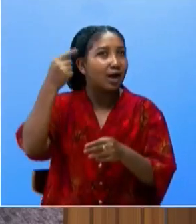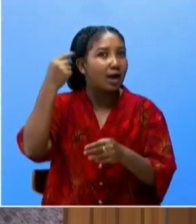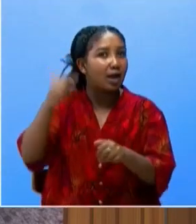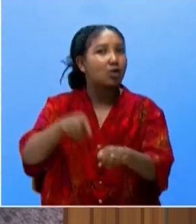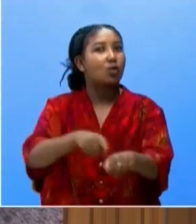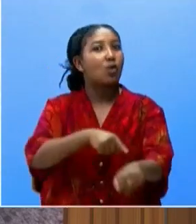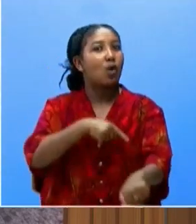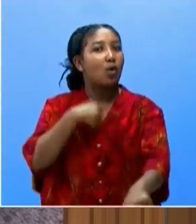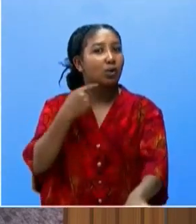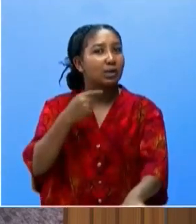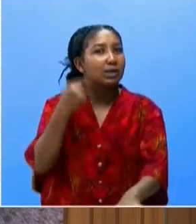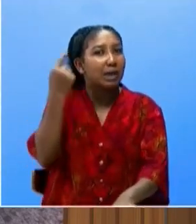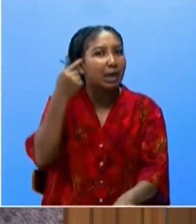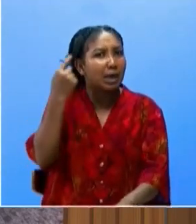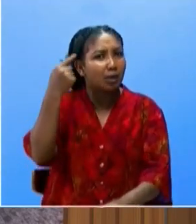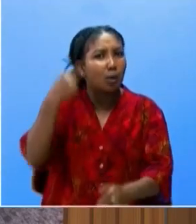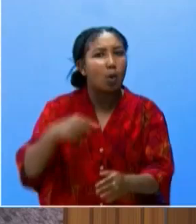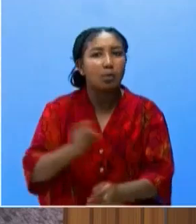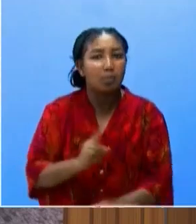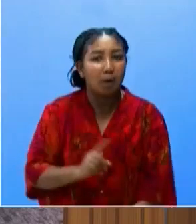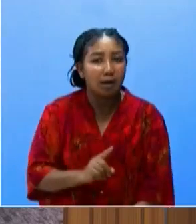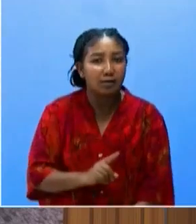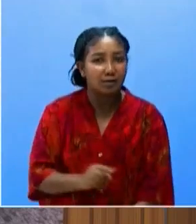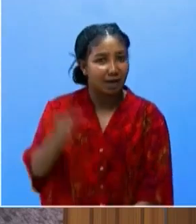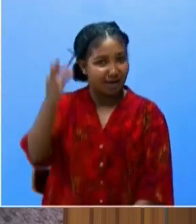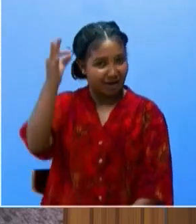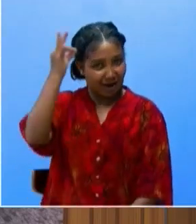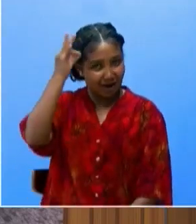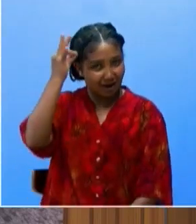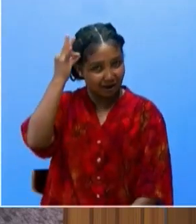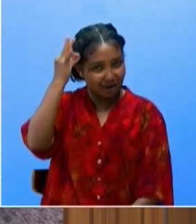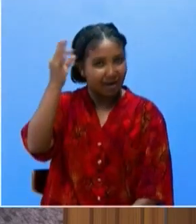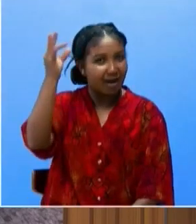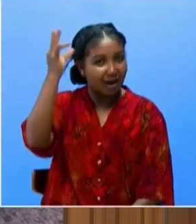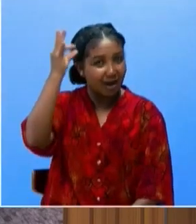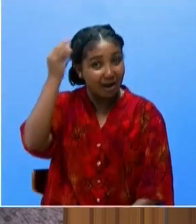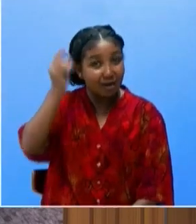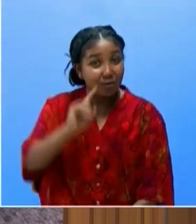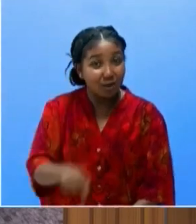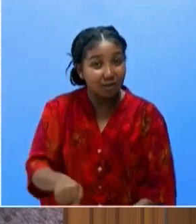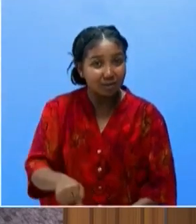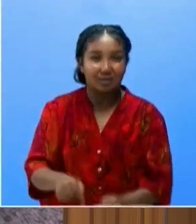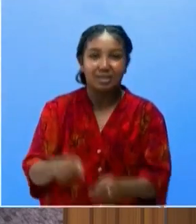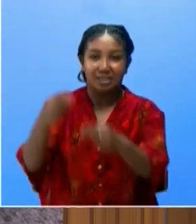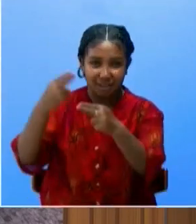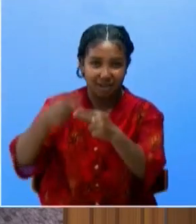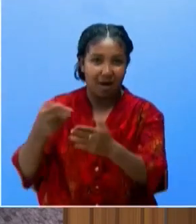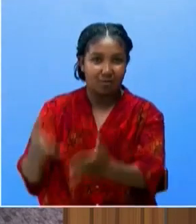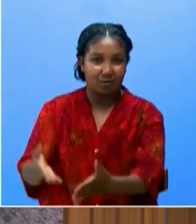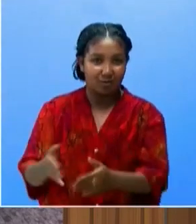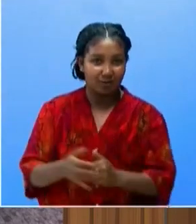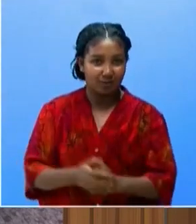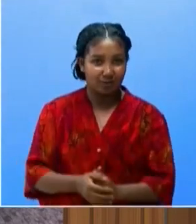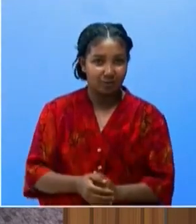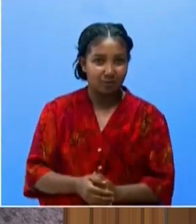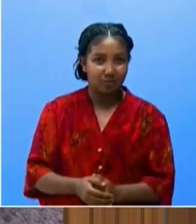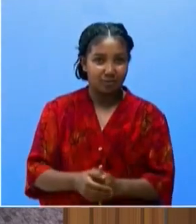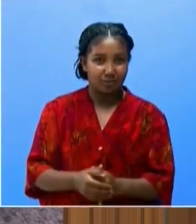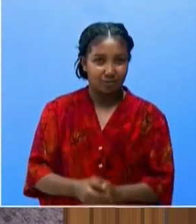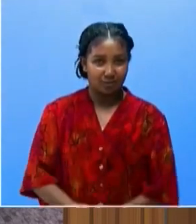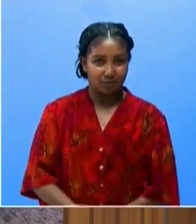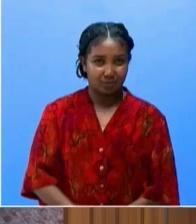long? What is curly and long? Her hair. So hair here is what? A noun.